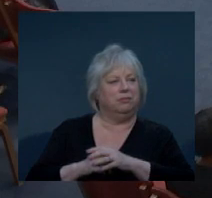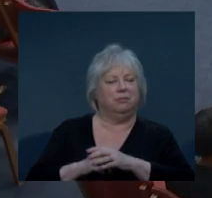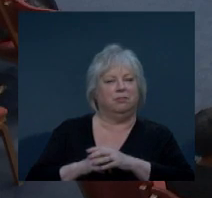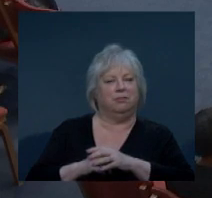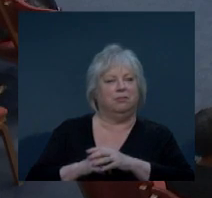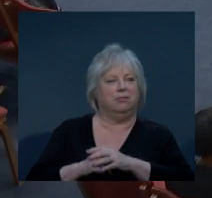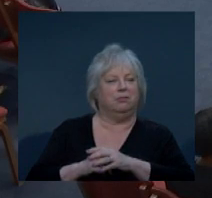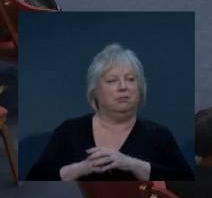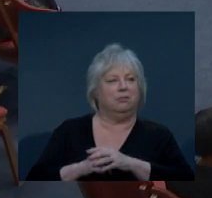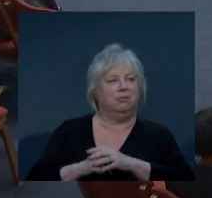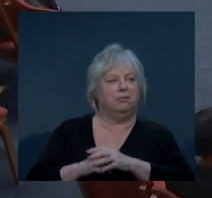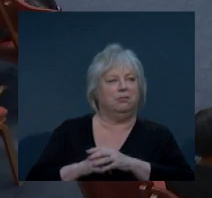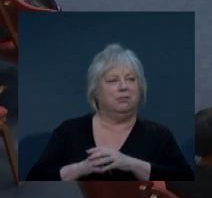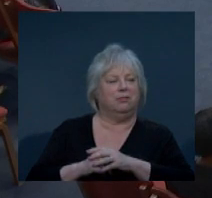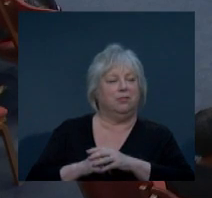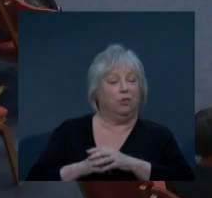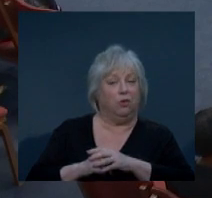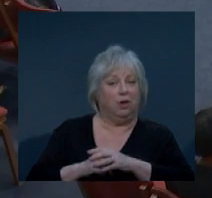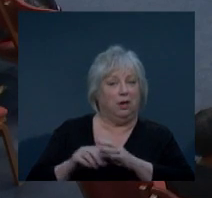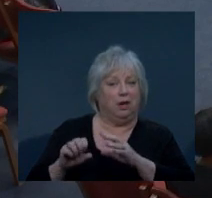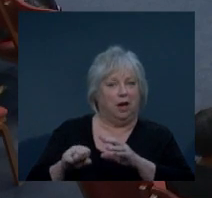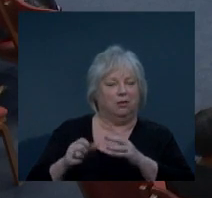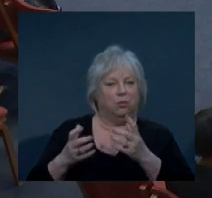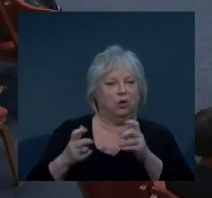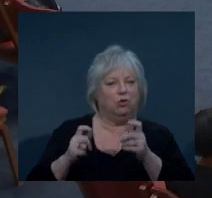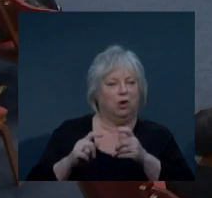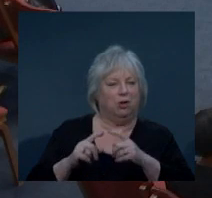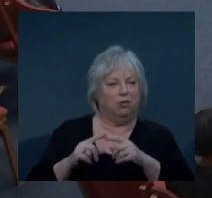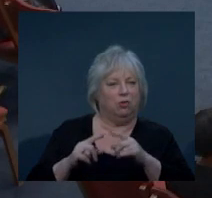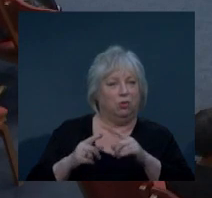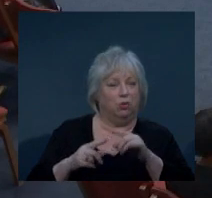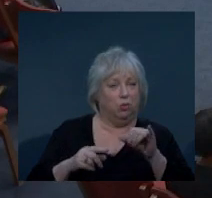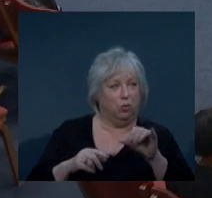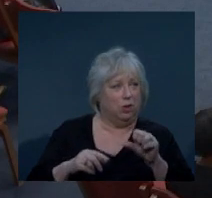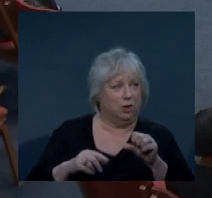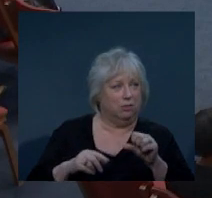Yes. To what? Yes. To yes?